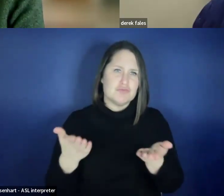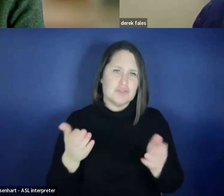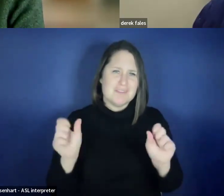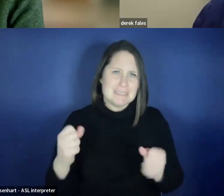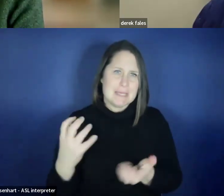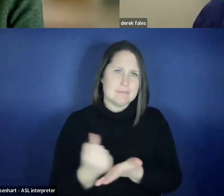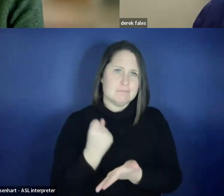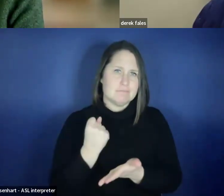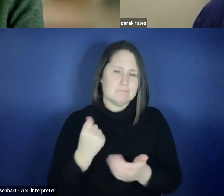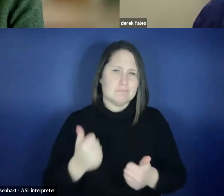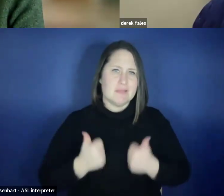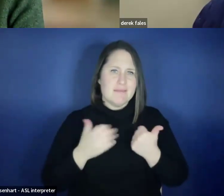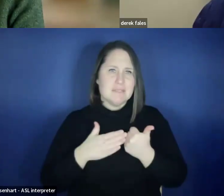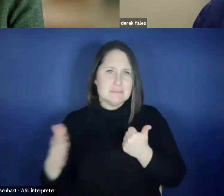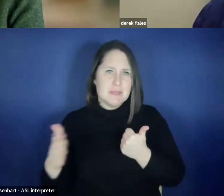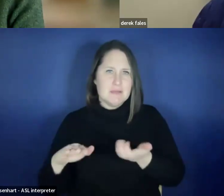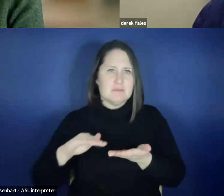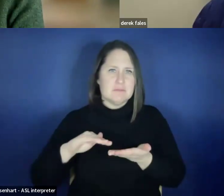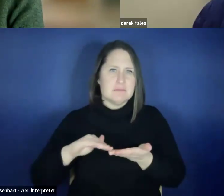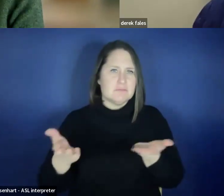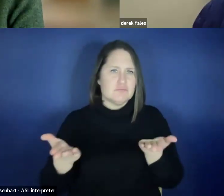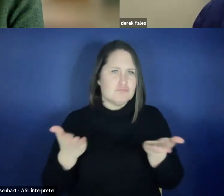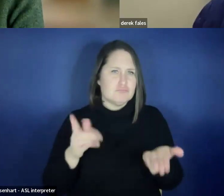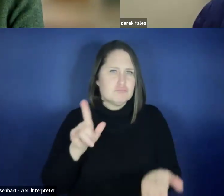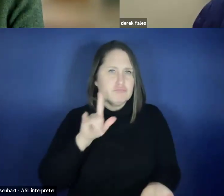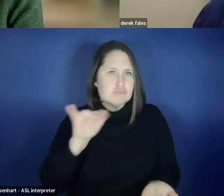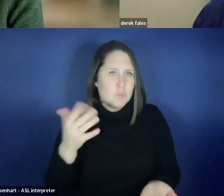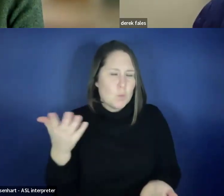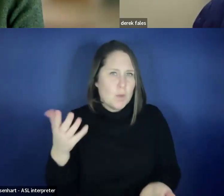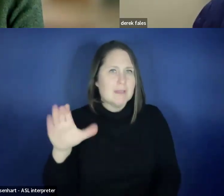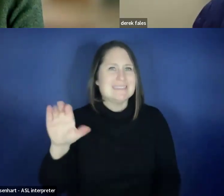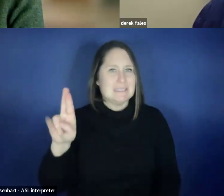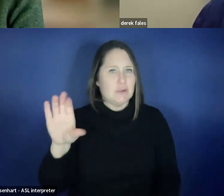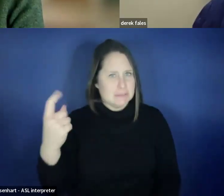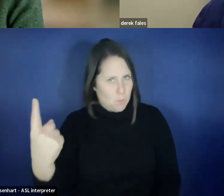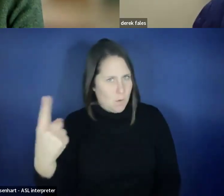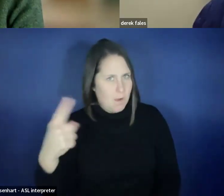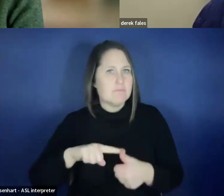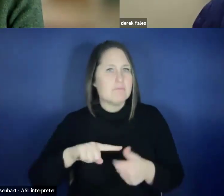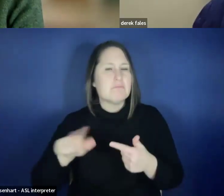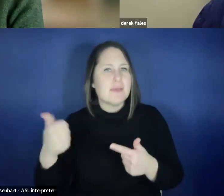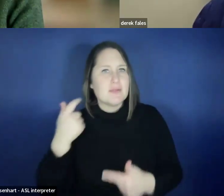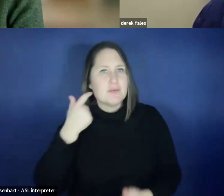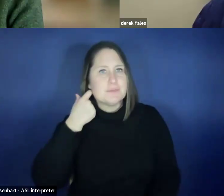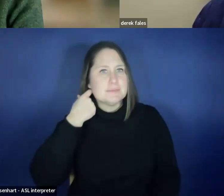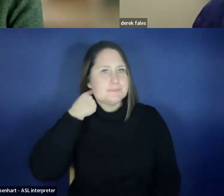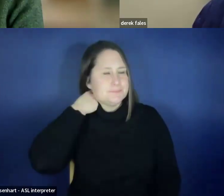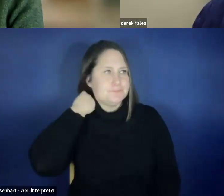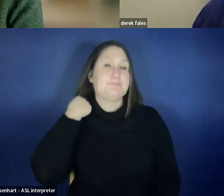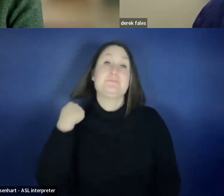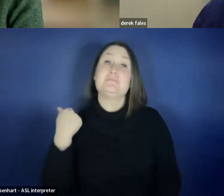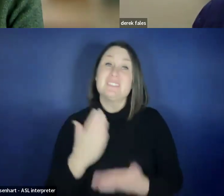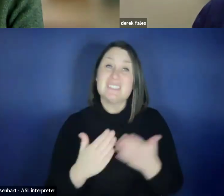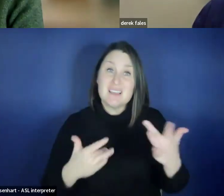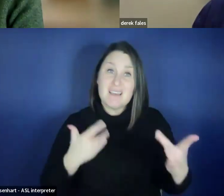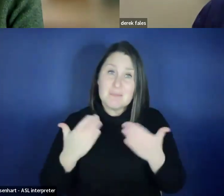able to access through lifespan other than the CRC? So there are some exciting